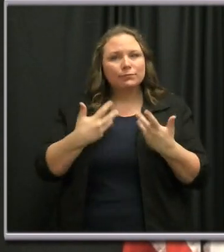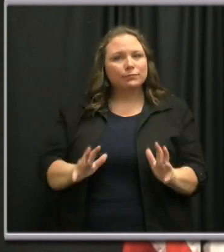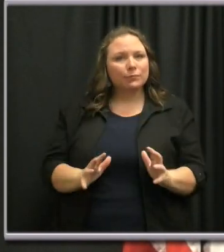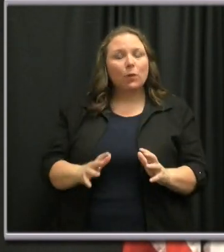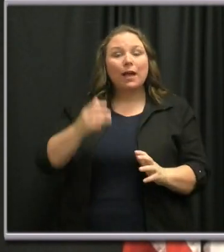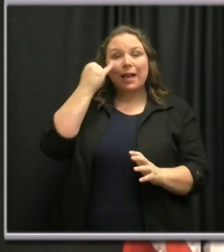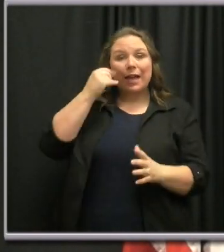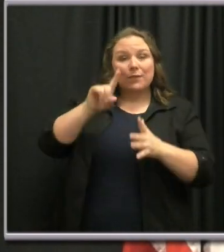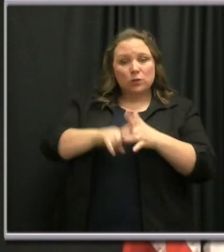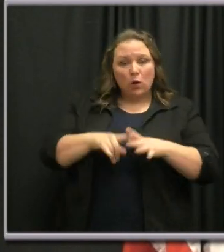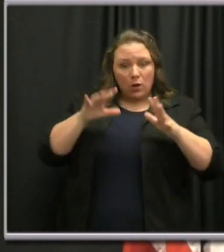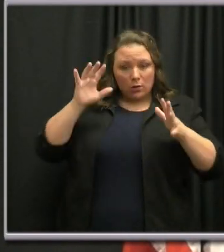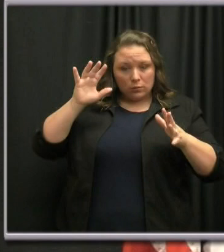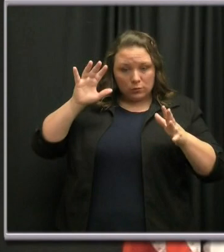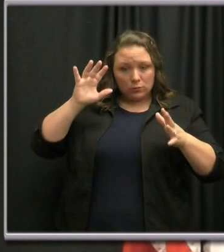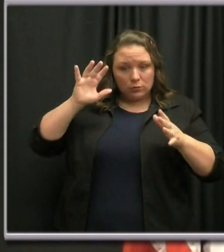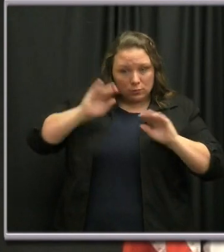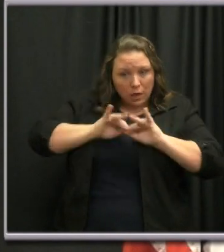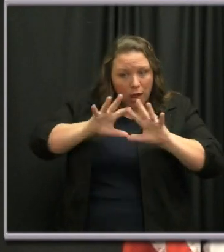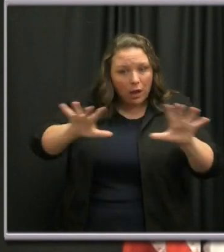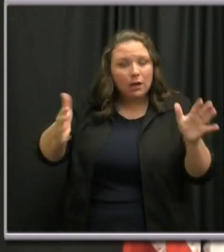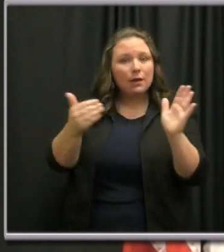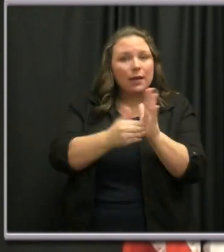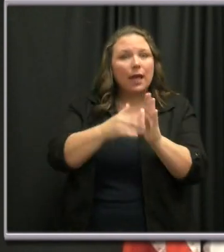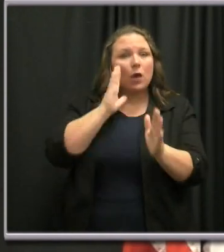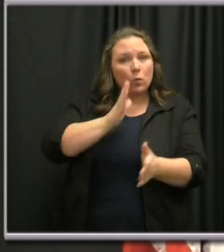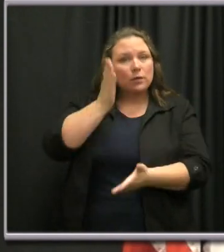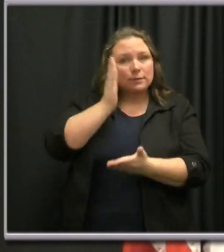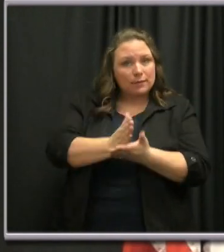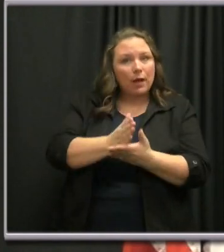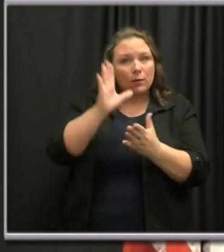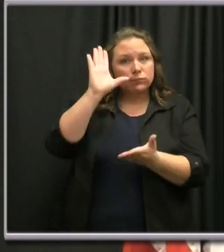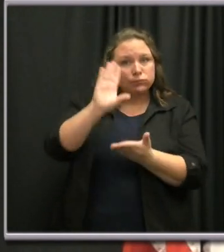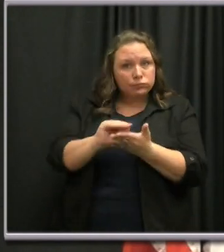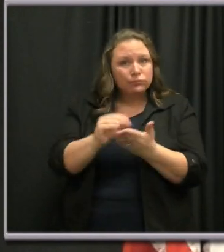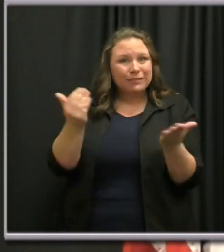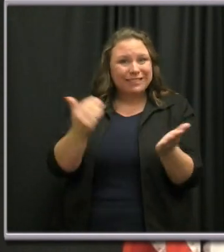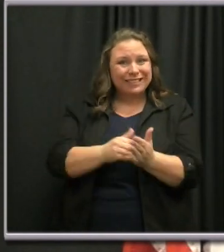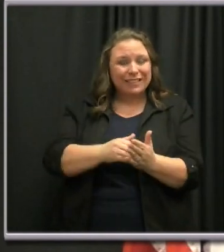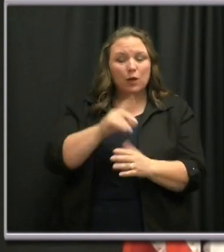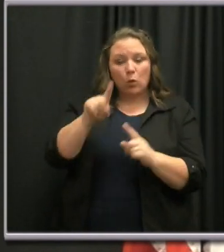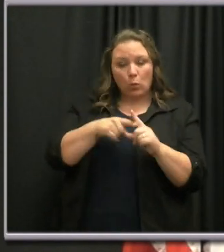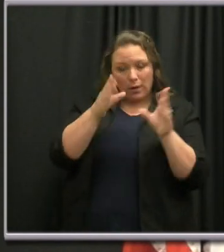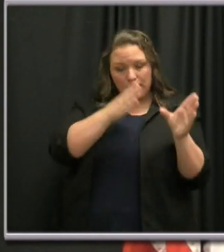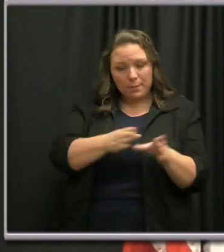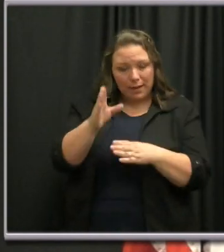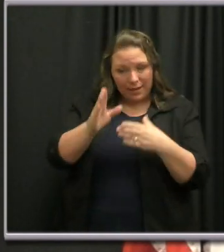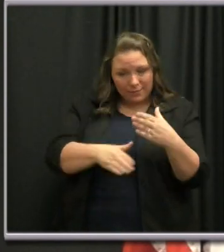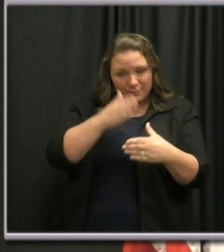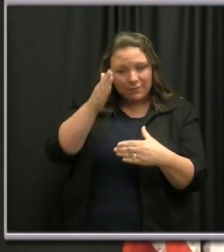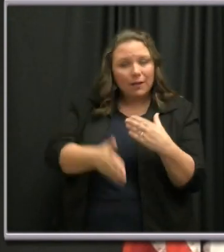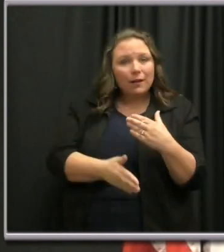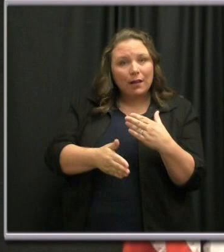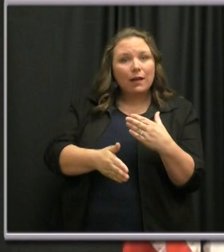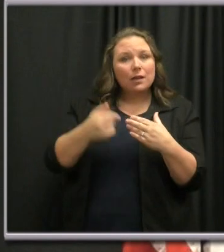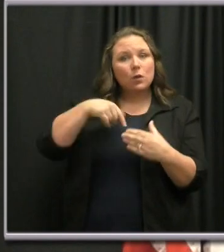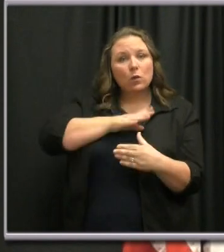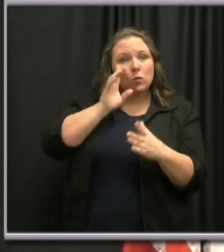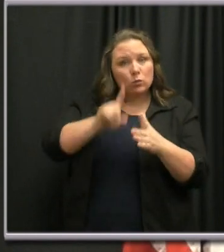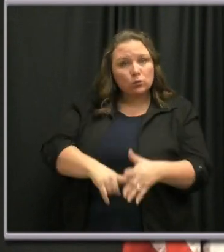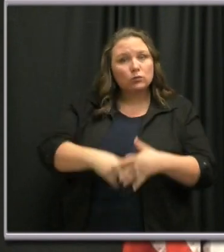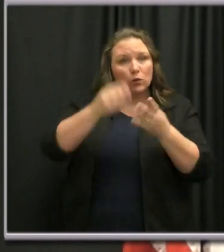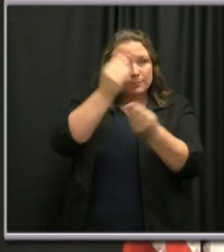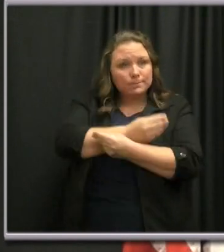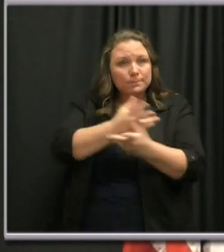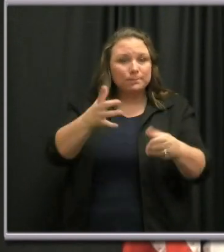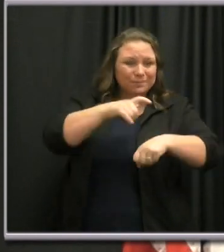we will move to quickly contain it. When the plan is finalized by this group and the mayors, and we will begin sharing with you